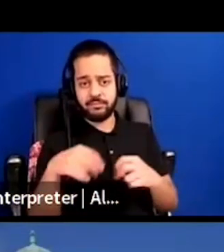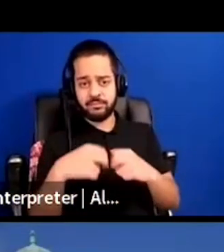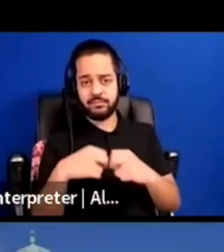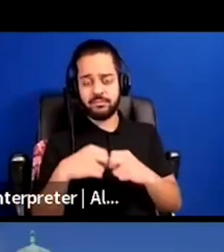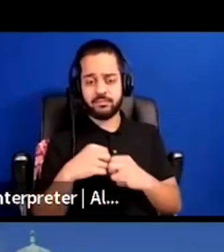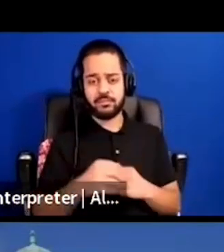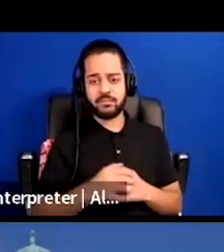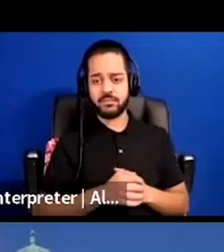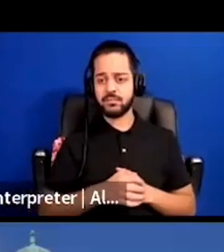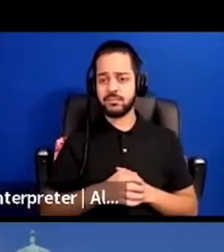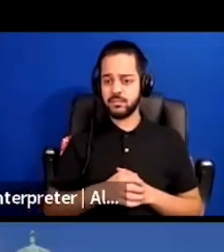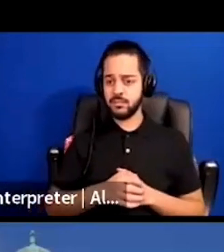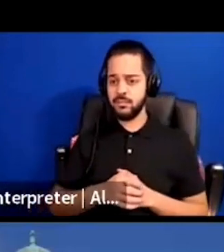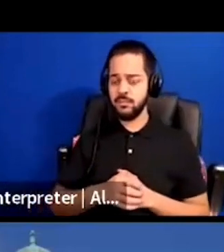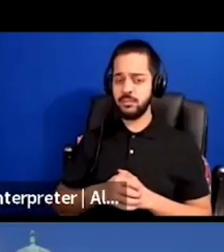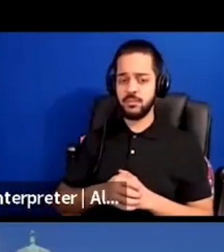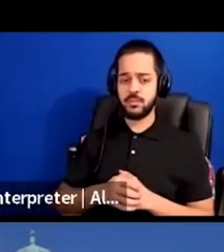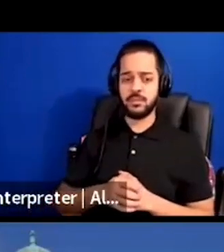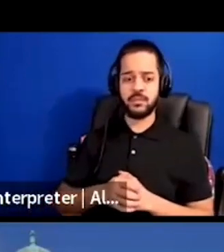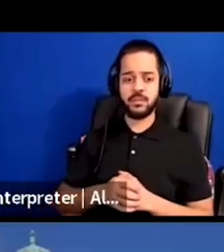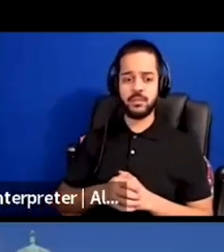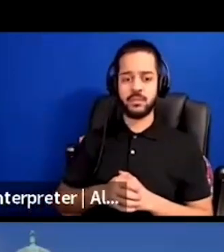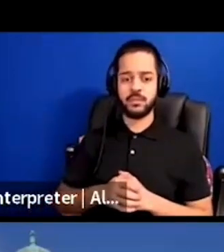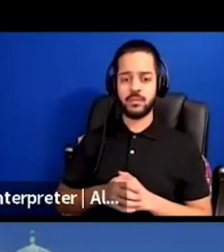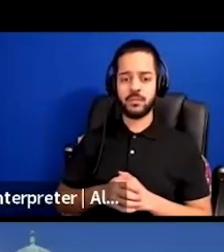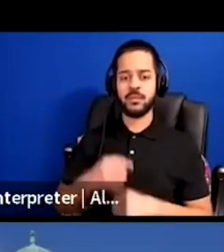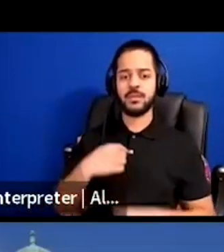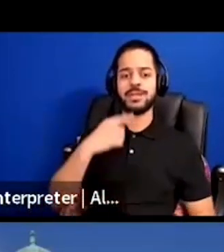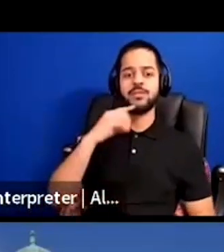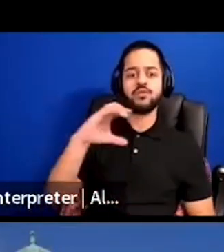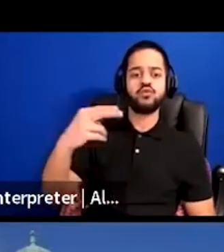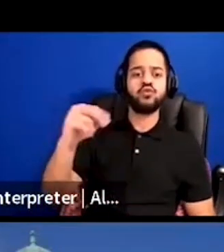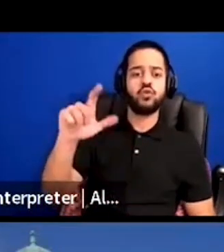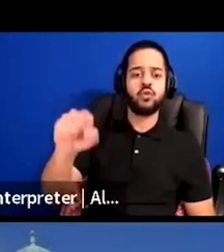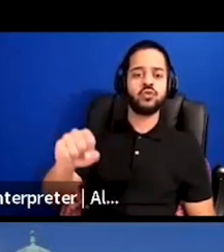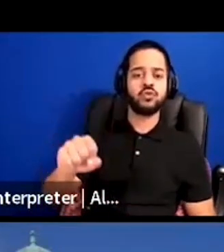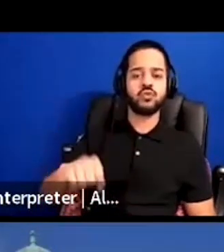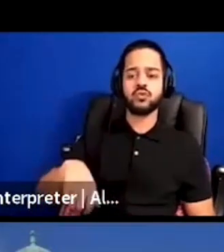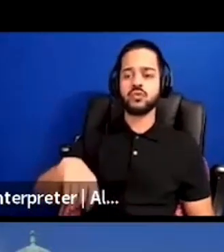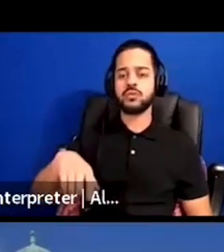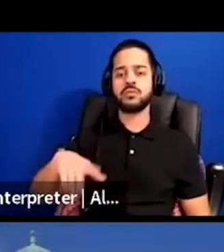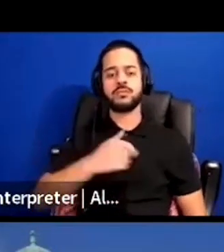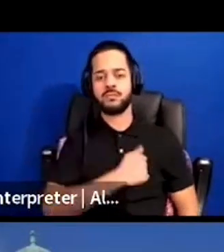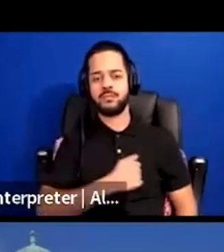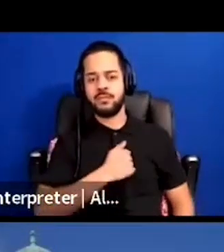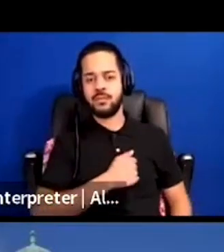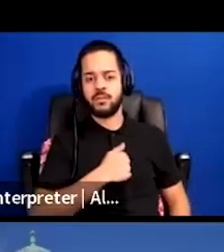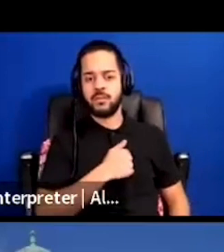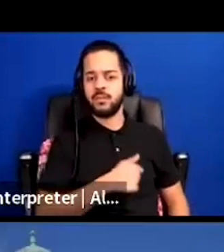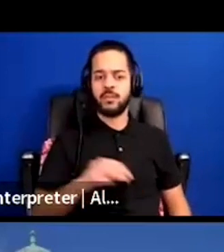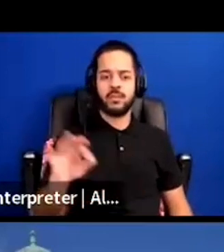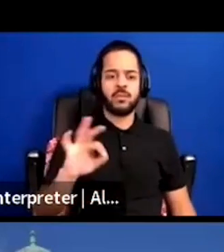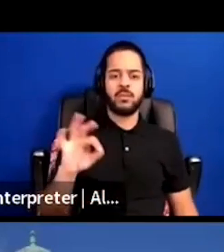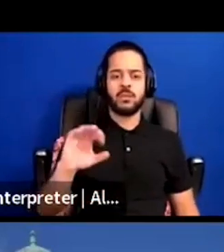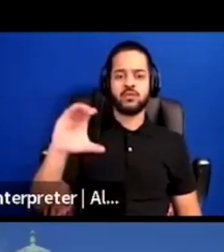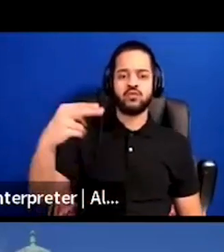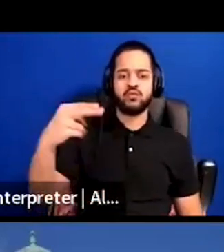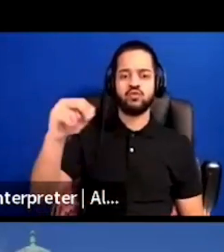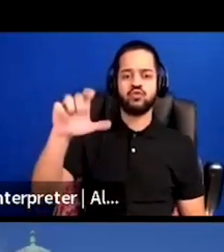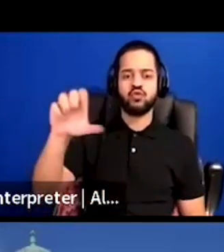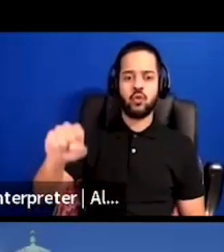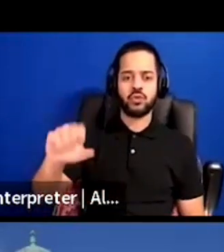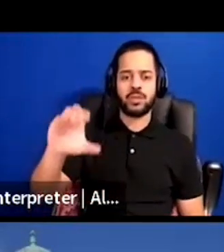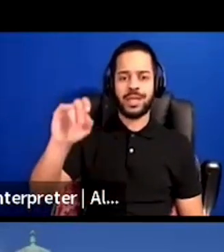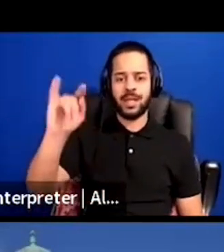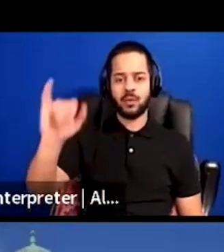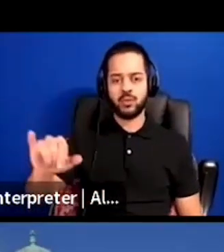county? Oh, No, I said Sharon, Charles. you did. I'm sorry, I missed it. Sorry. That's okay. I'm Charles in County. Charles County. We'll